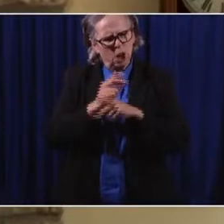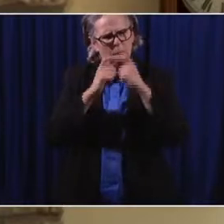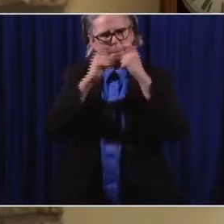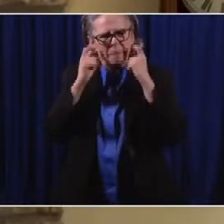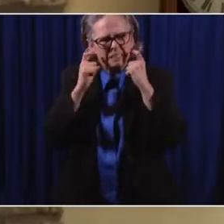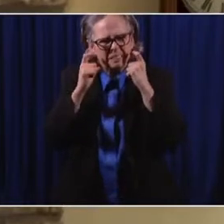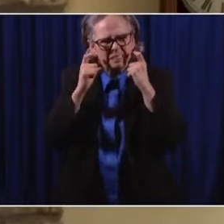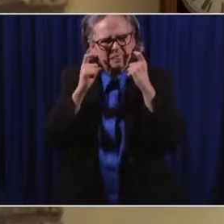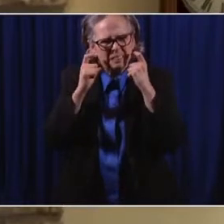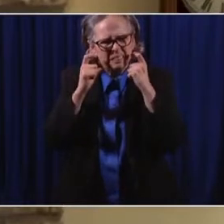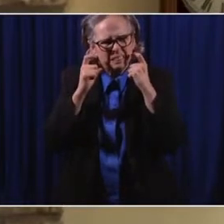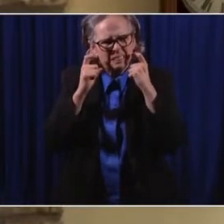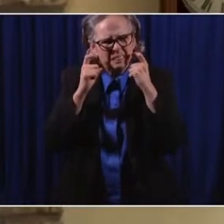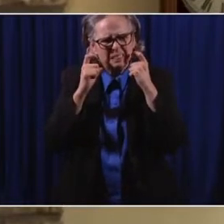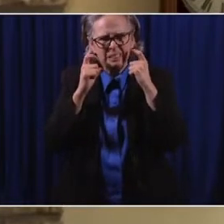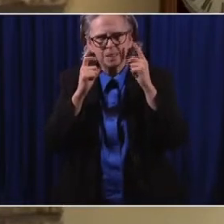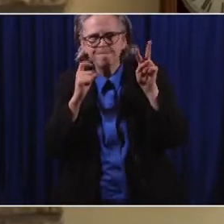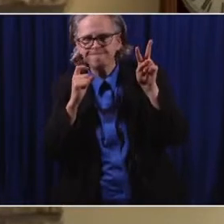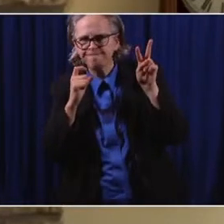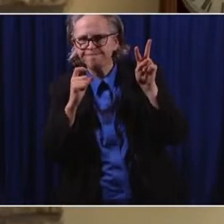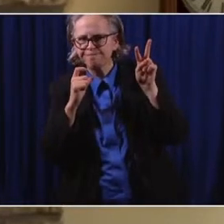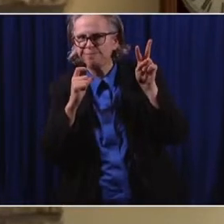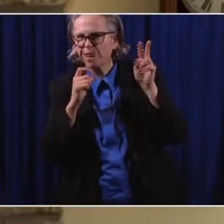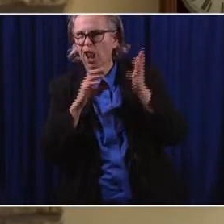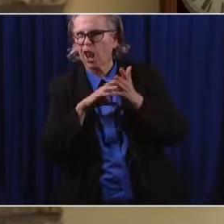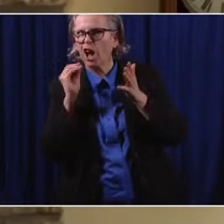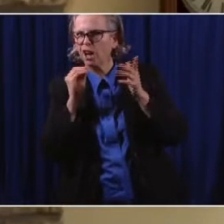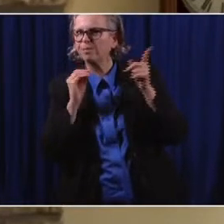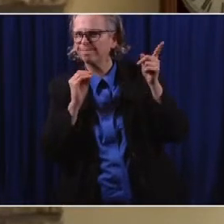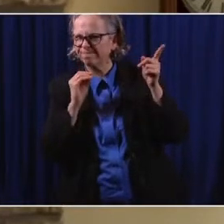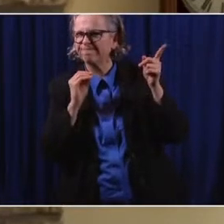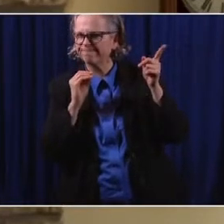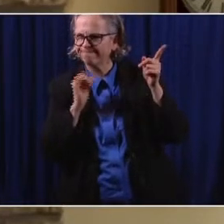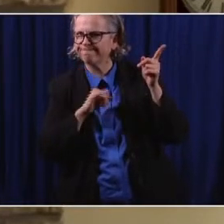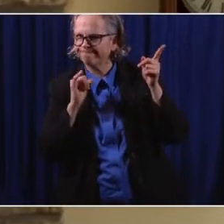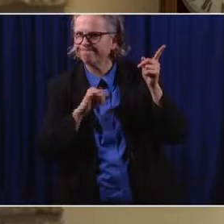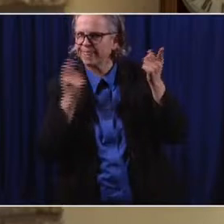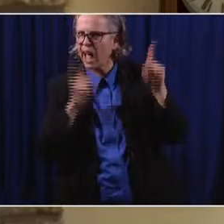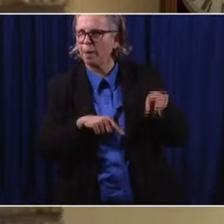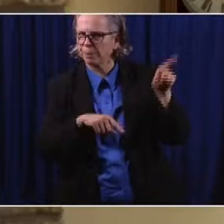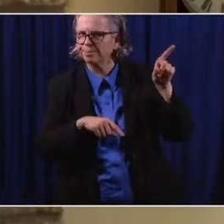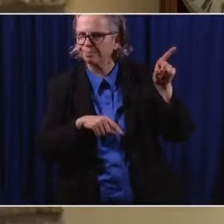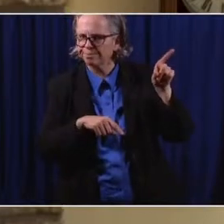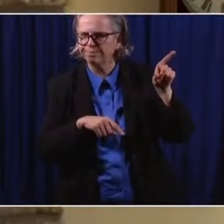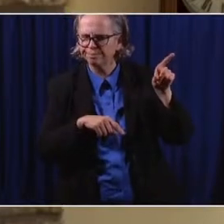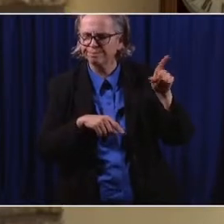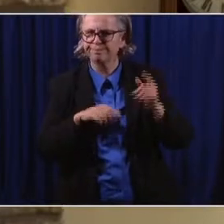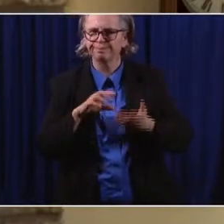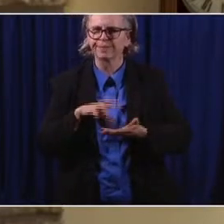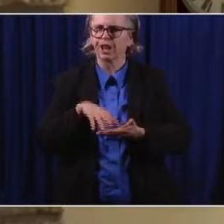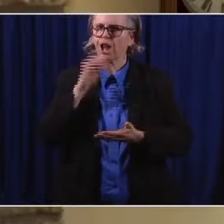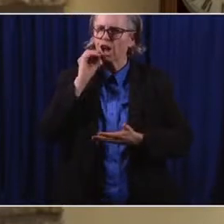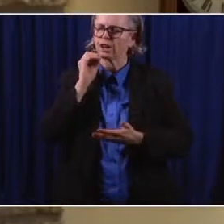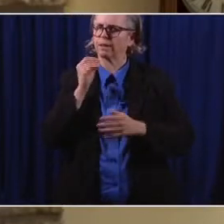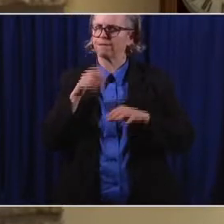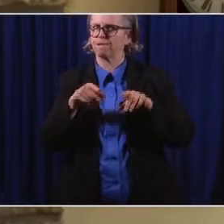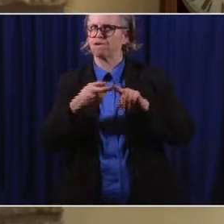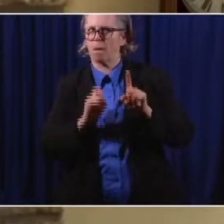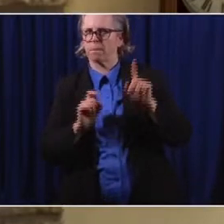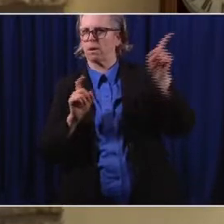lessons from what happened with the president, and we should learn from some of these things.